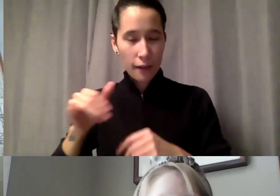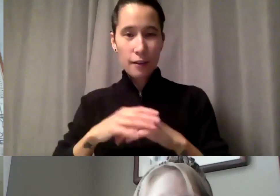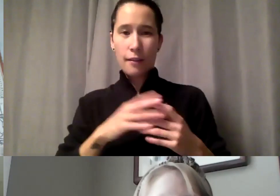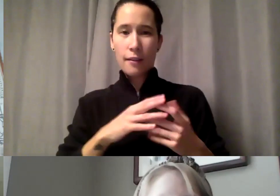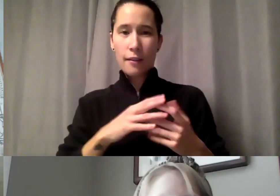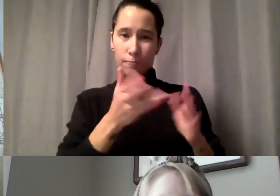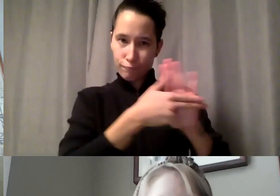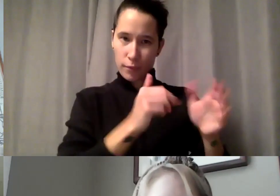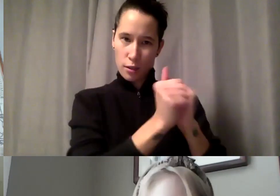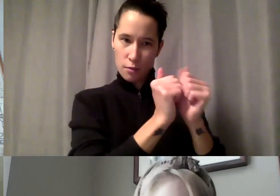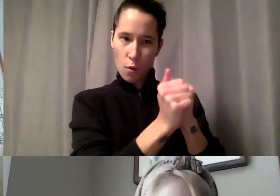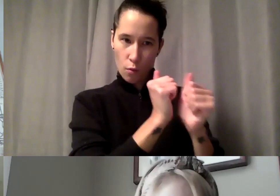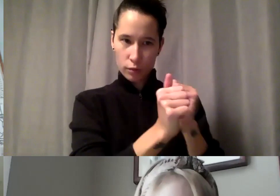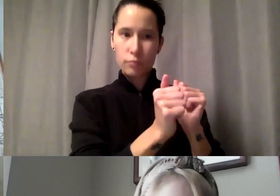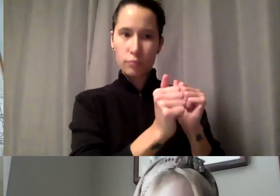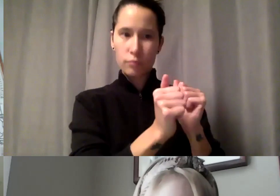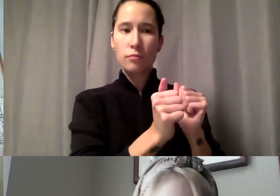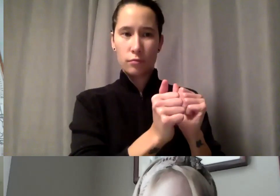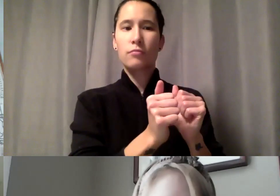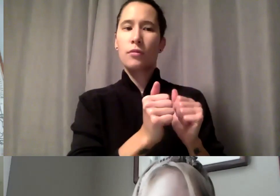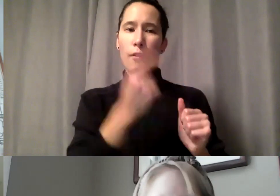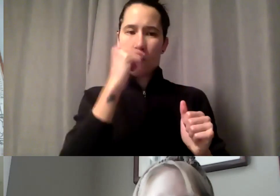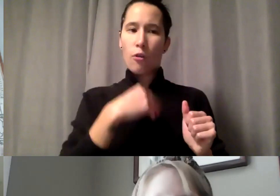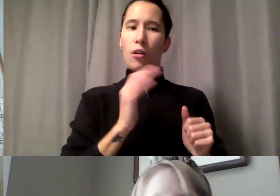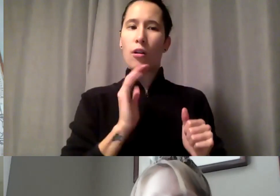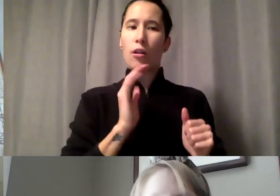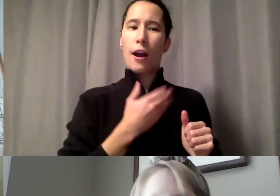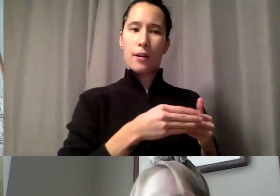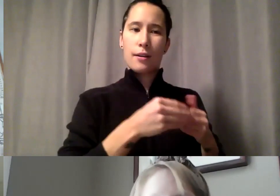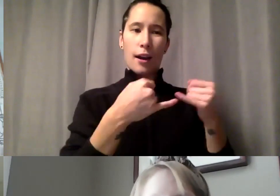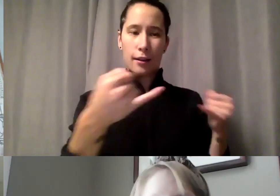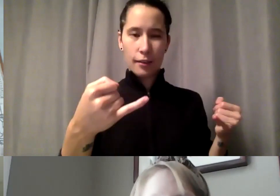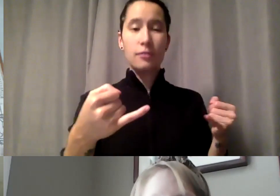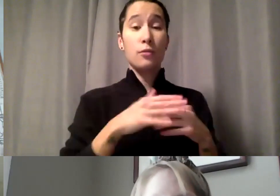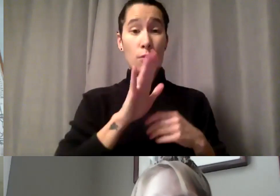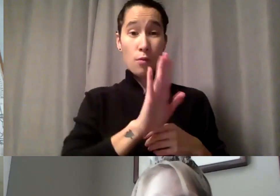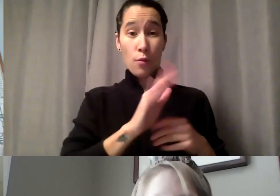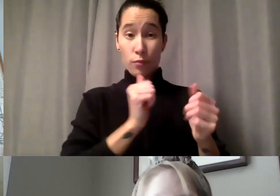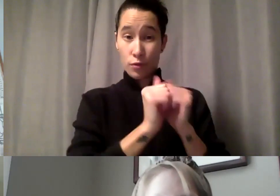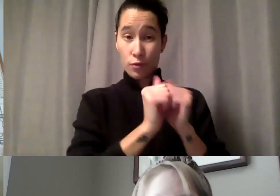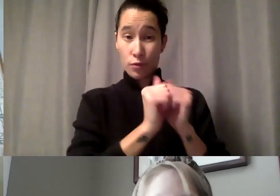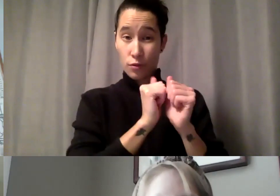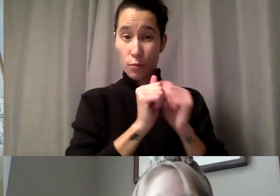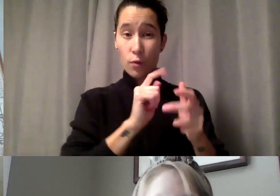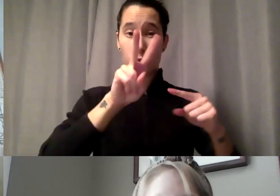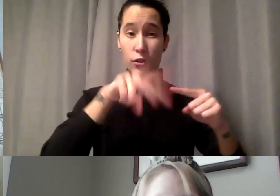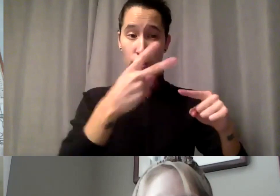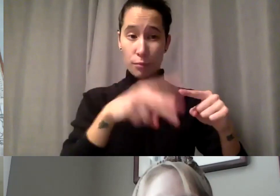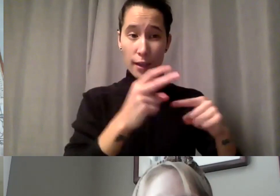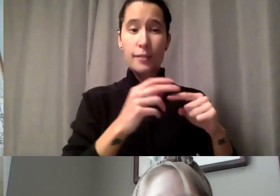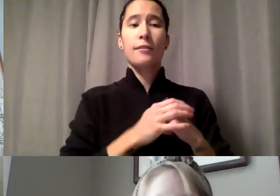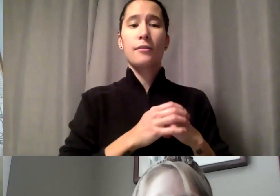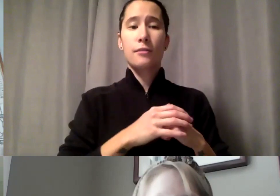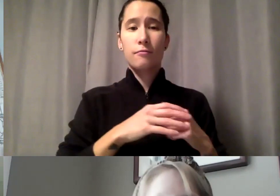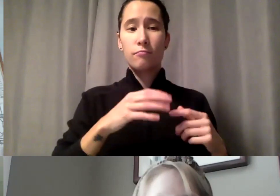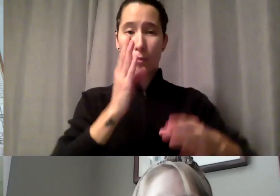of the order and our guidelines. So those sports, I know they've been shifting in